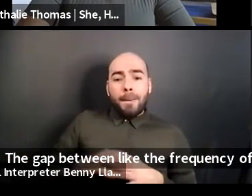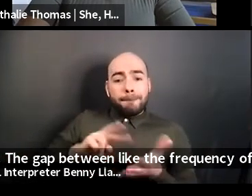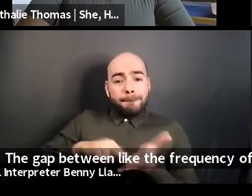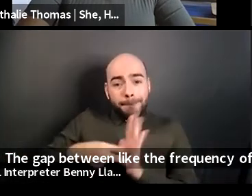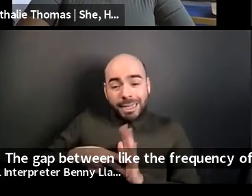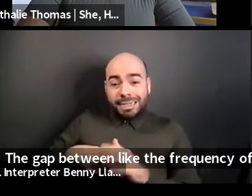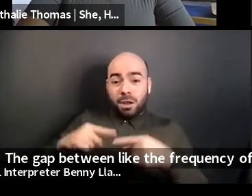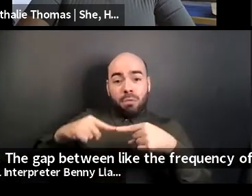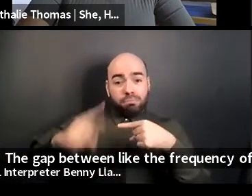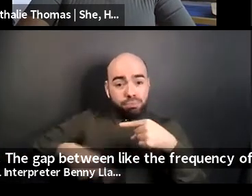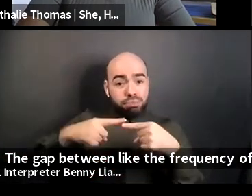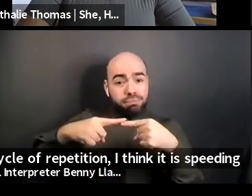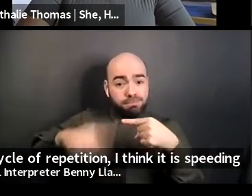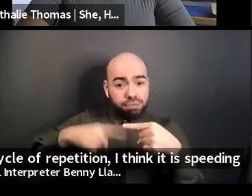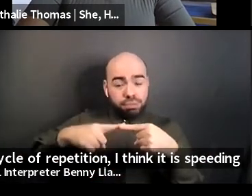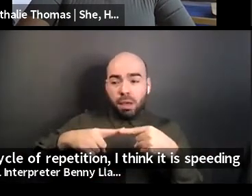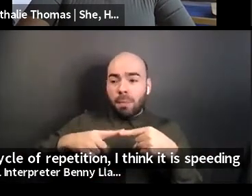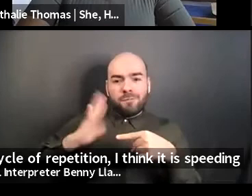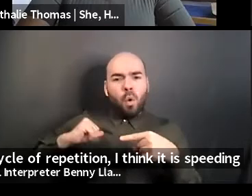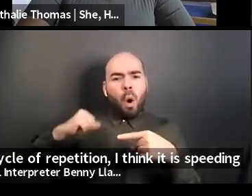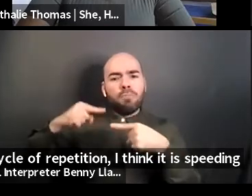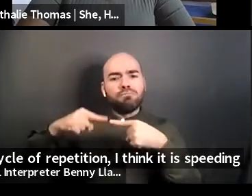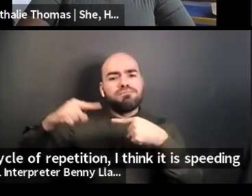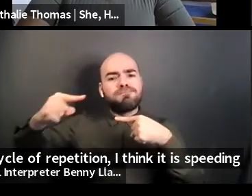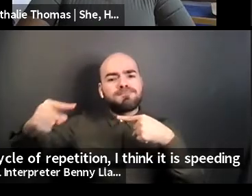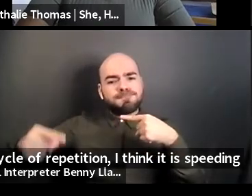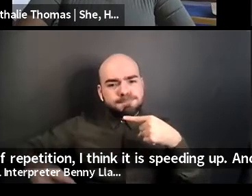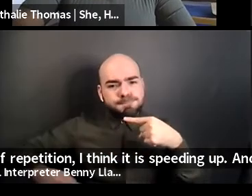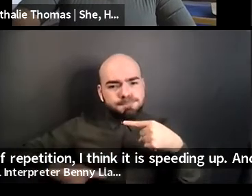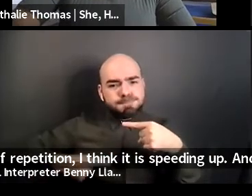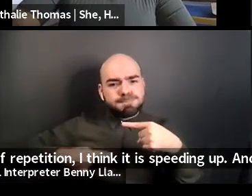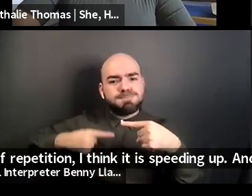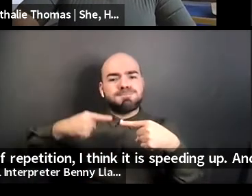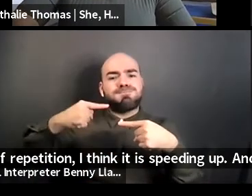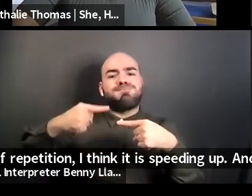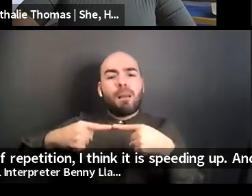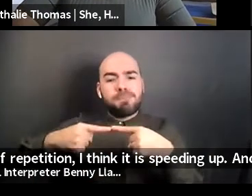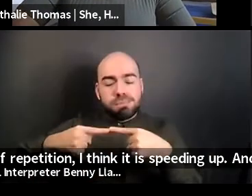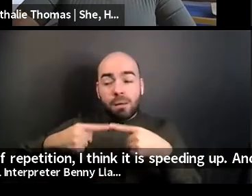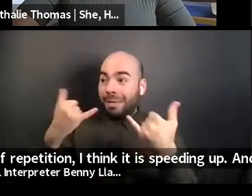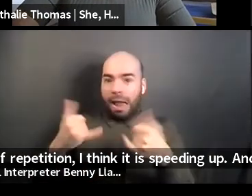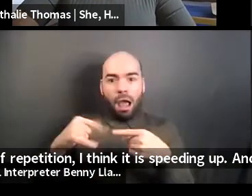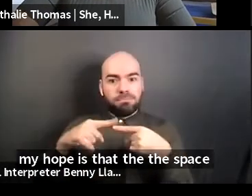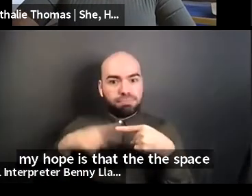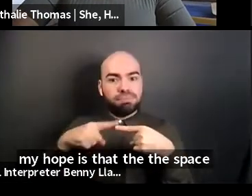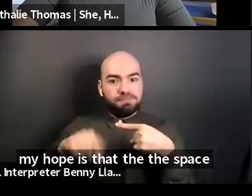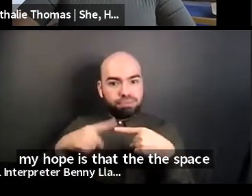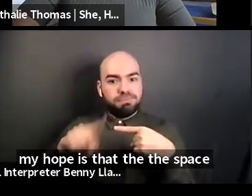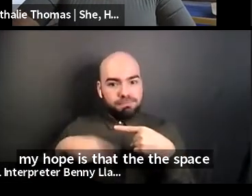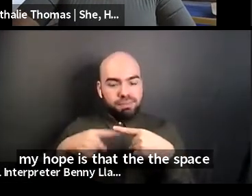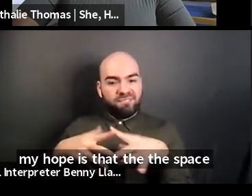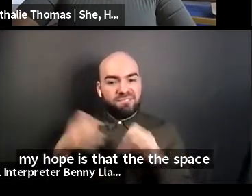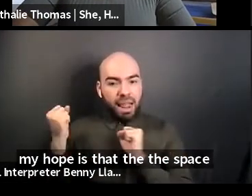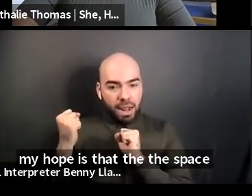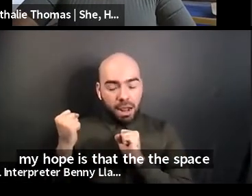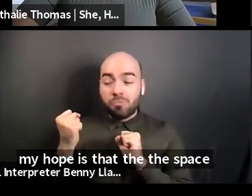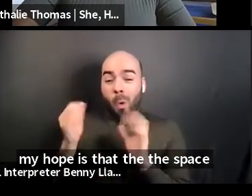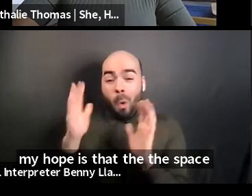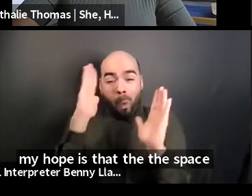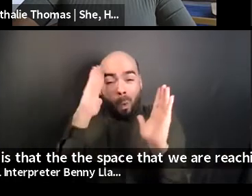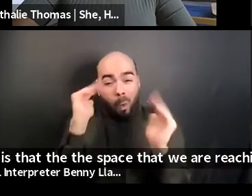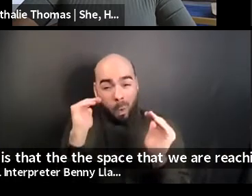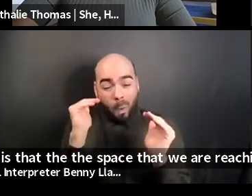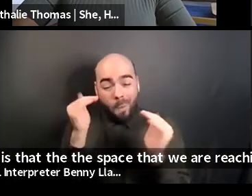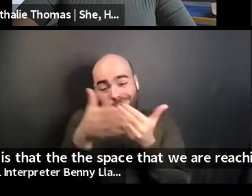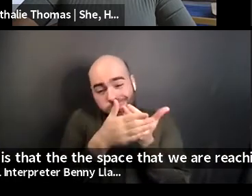think it is speeding up. And so my hope is that the space that we are reaching to move